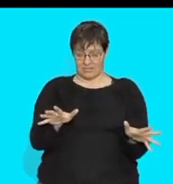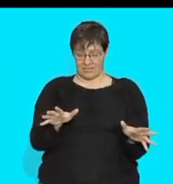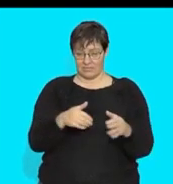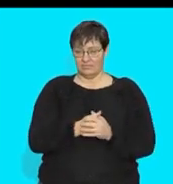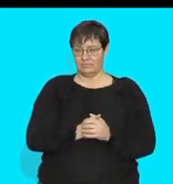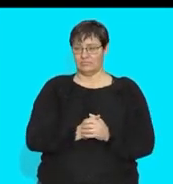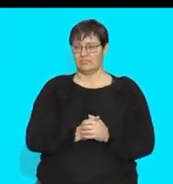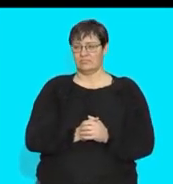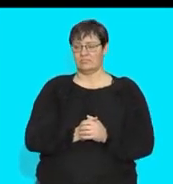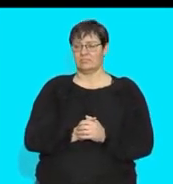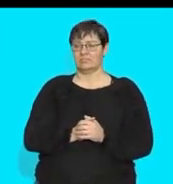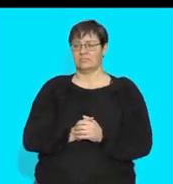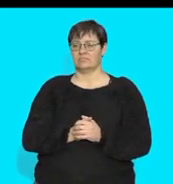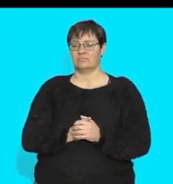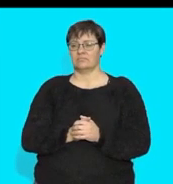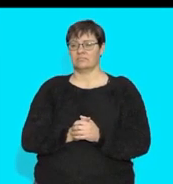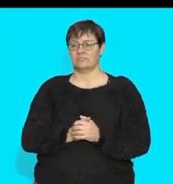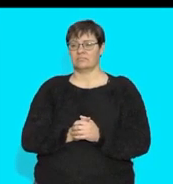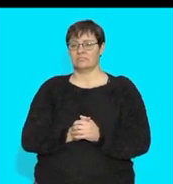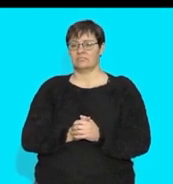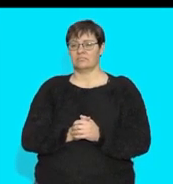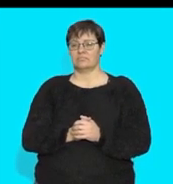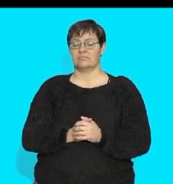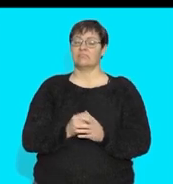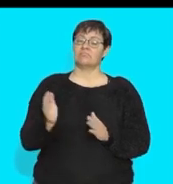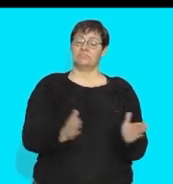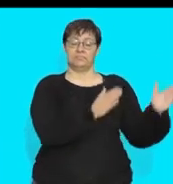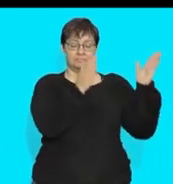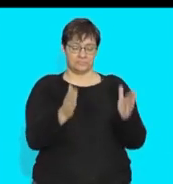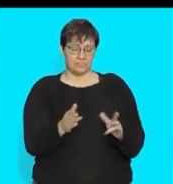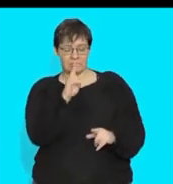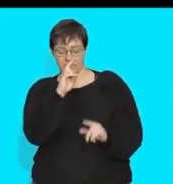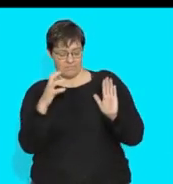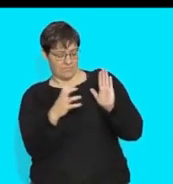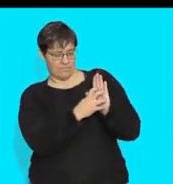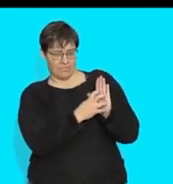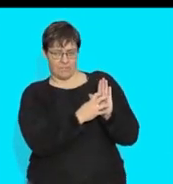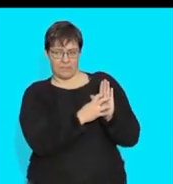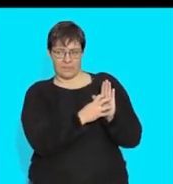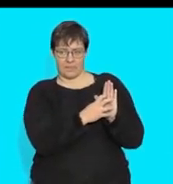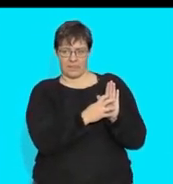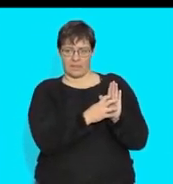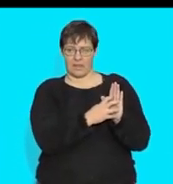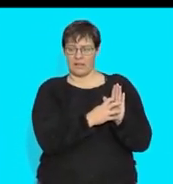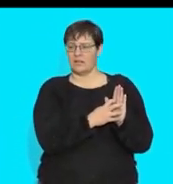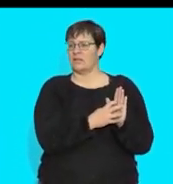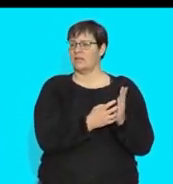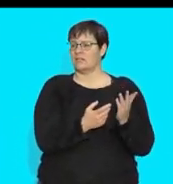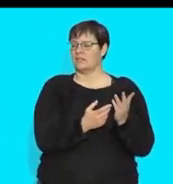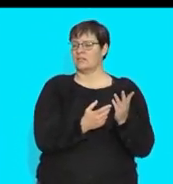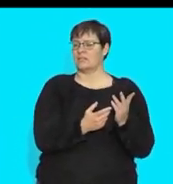tube to the thinnest tube. Now it says here, study, so that was just